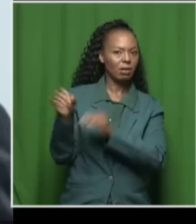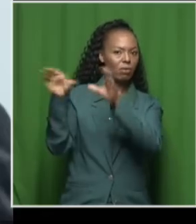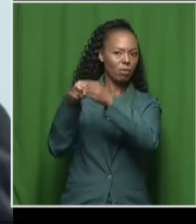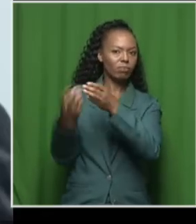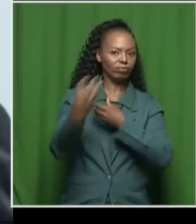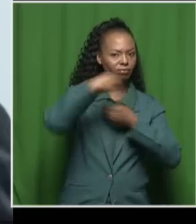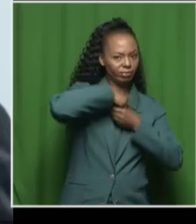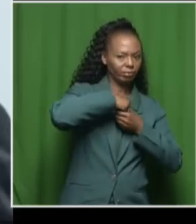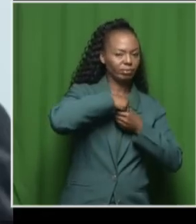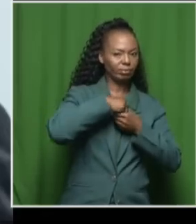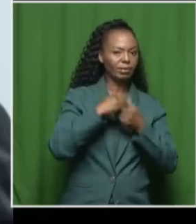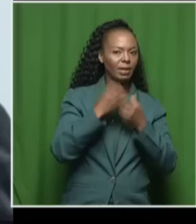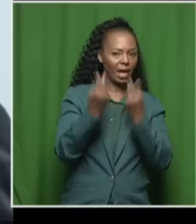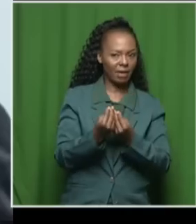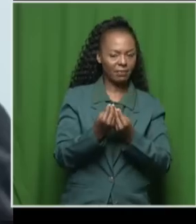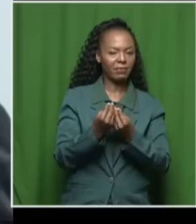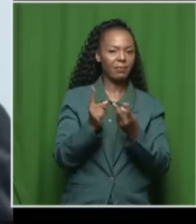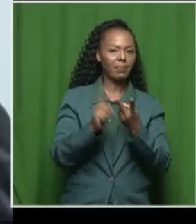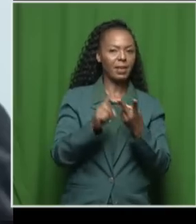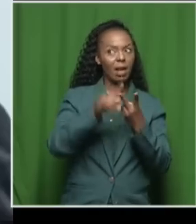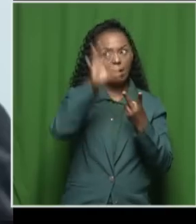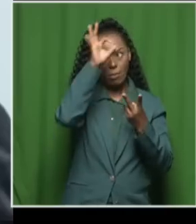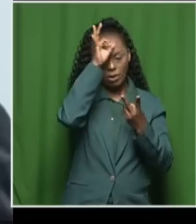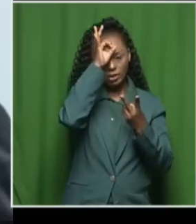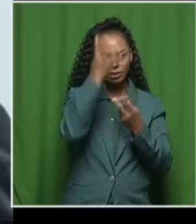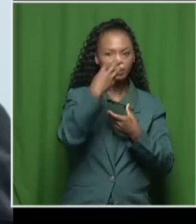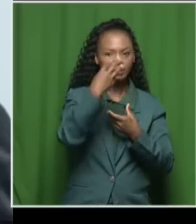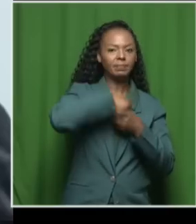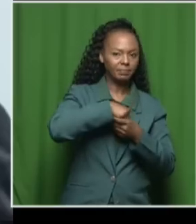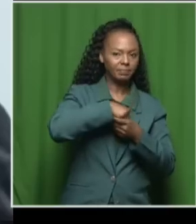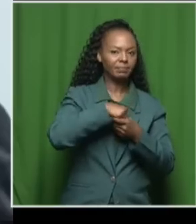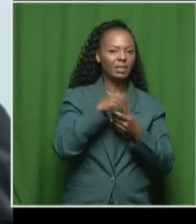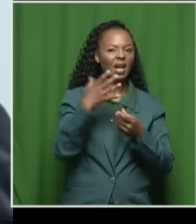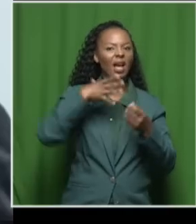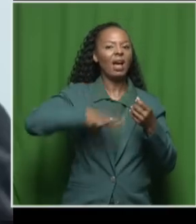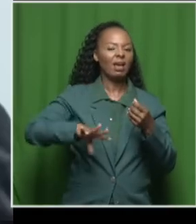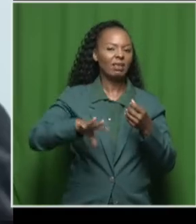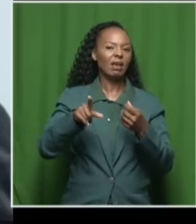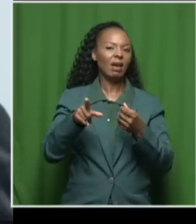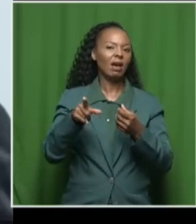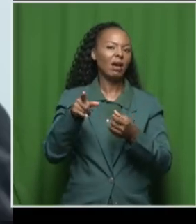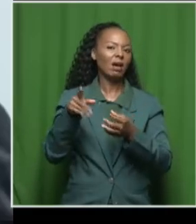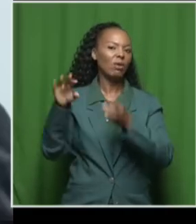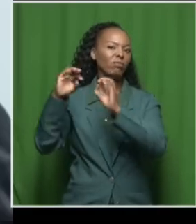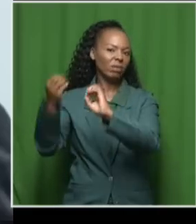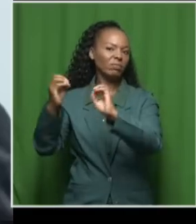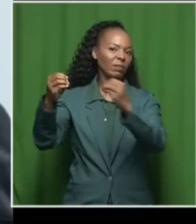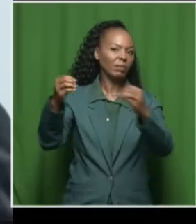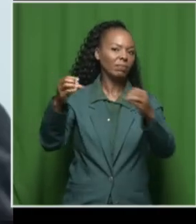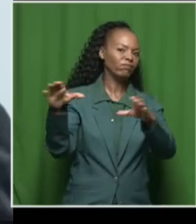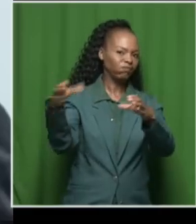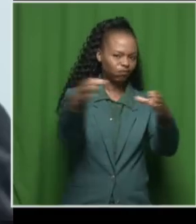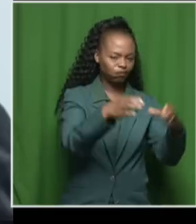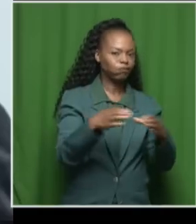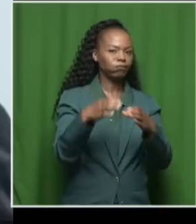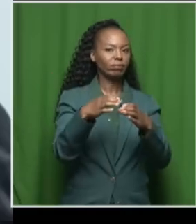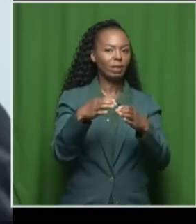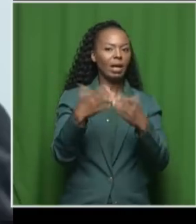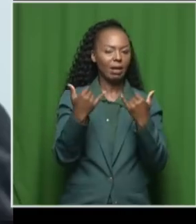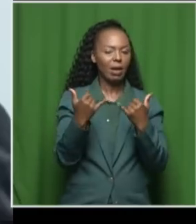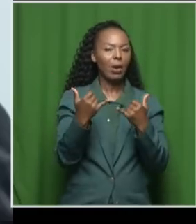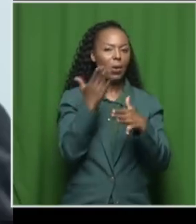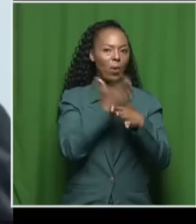personnel as well as staff and other necessary people. So we have been throughout the night. We